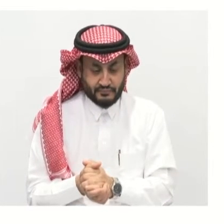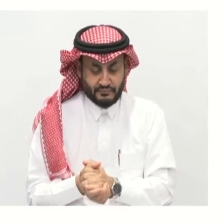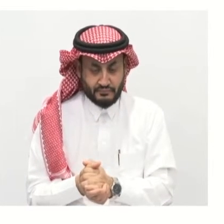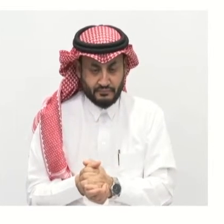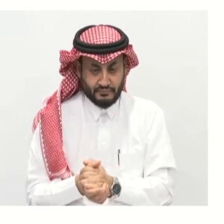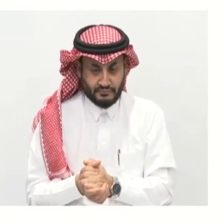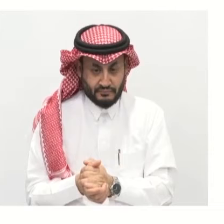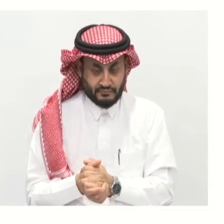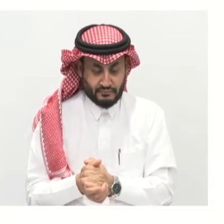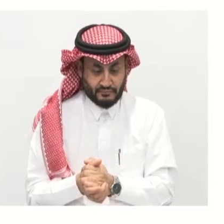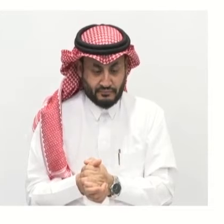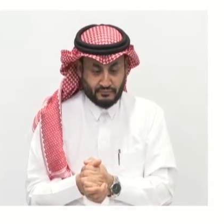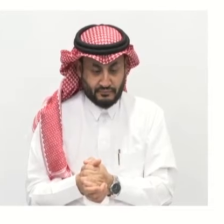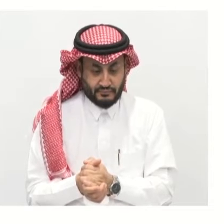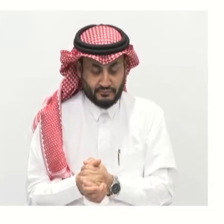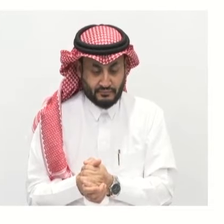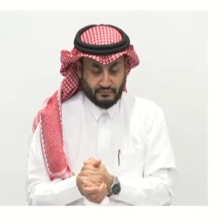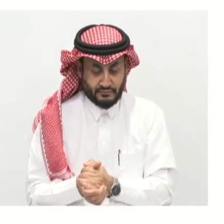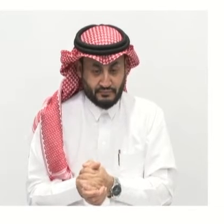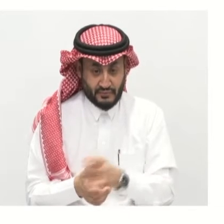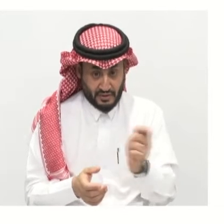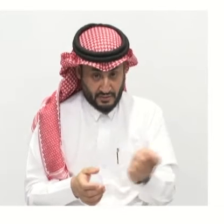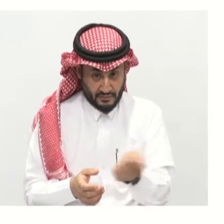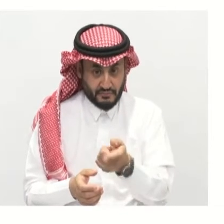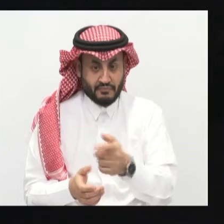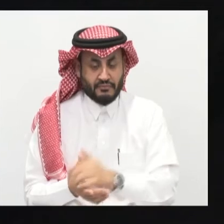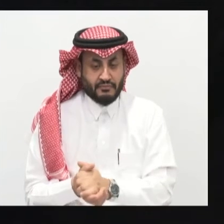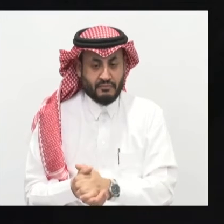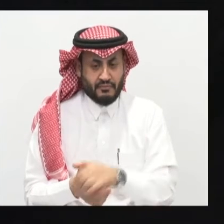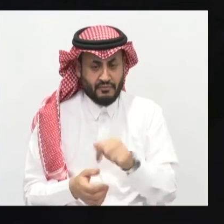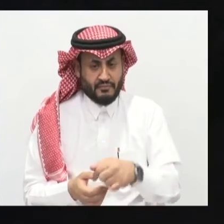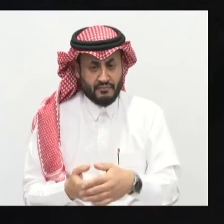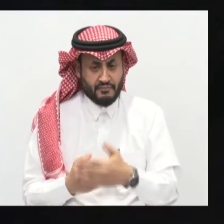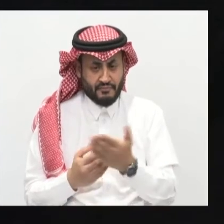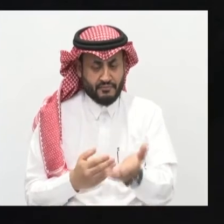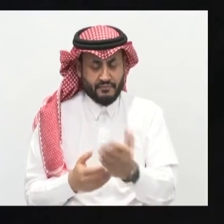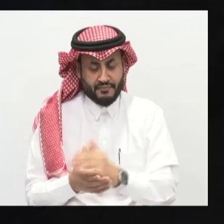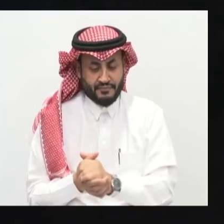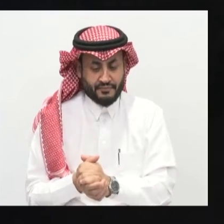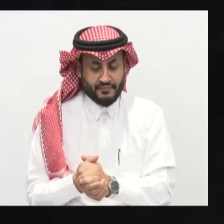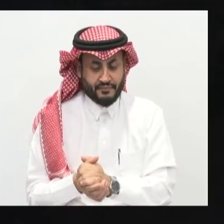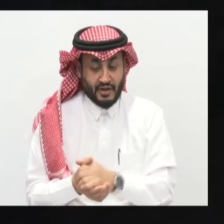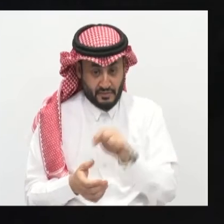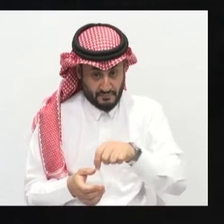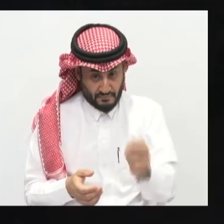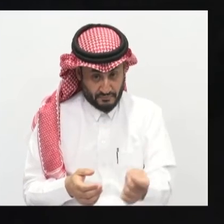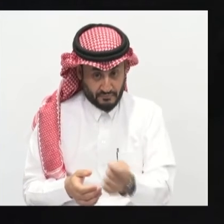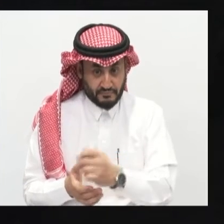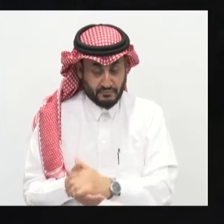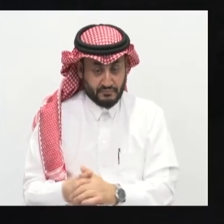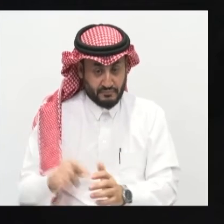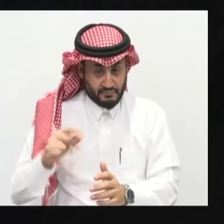We're not going to notice. We're actually going to write these words. Are you ready? So we're going to write the words